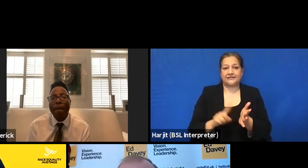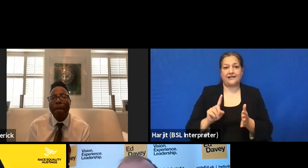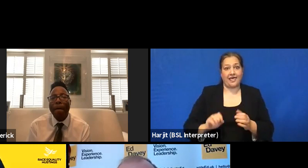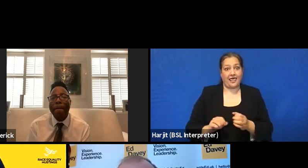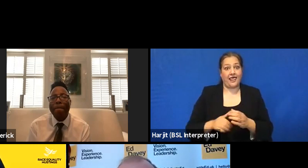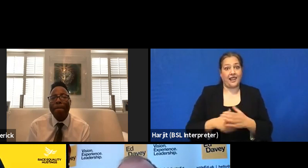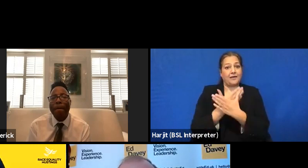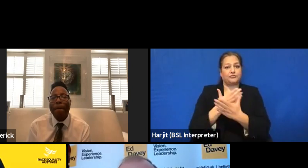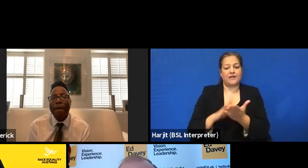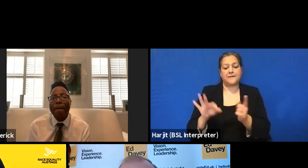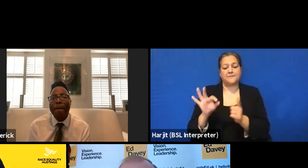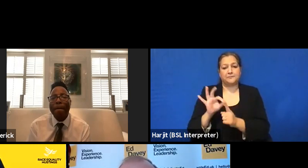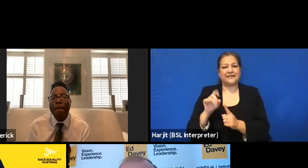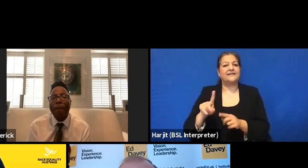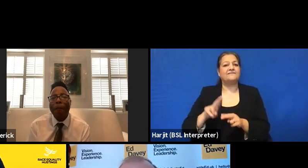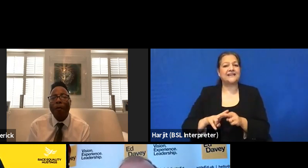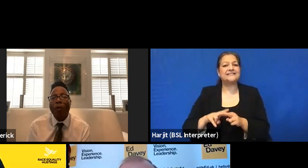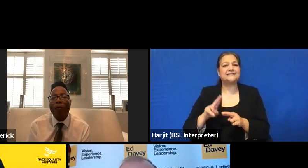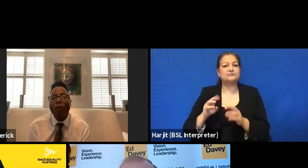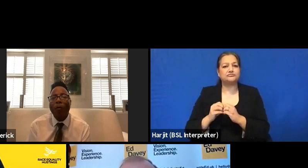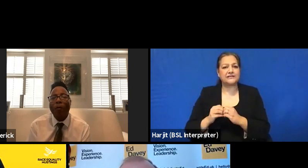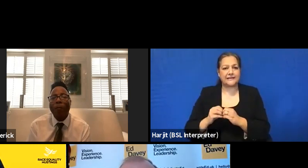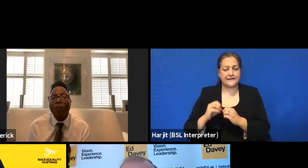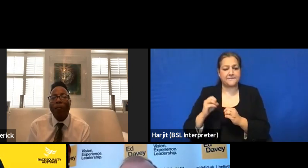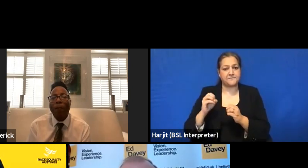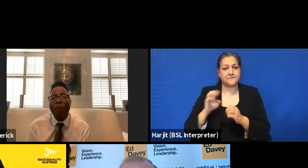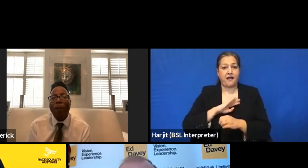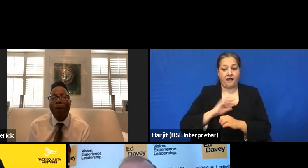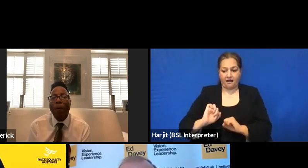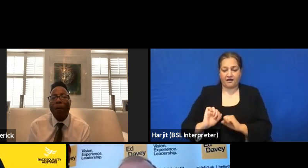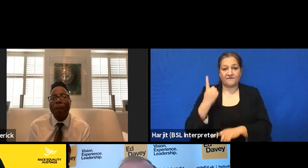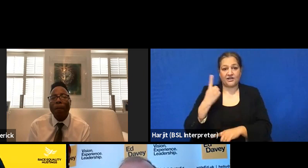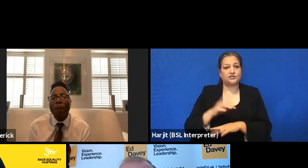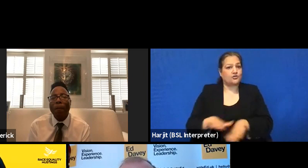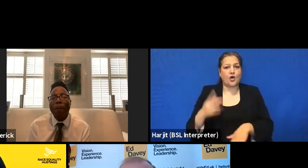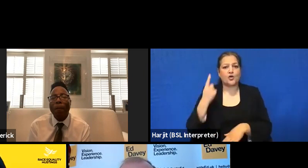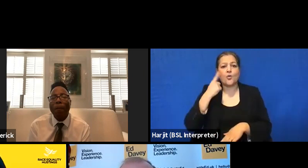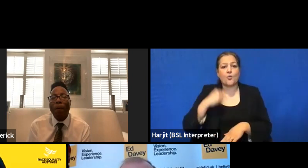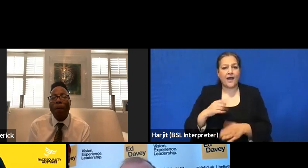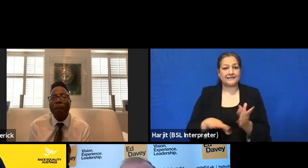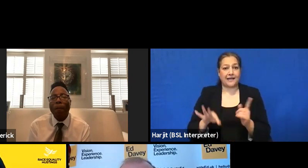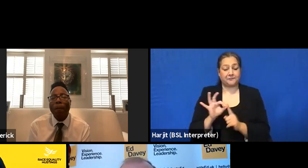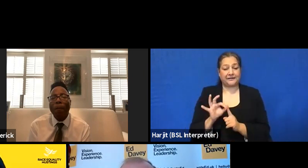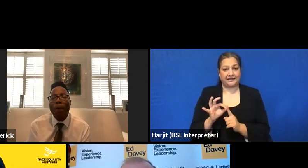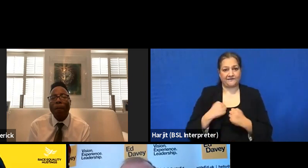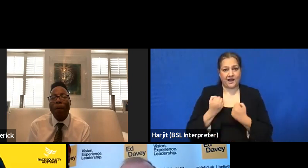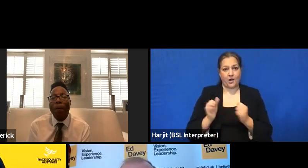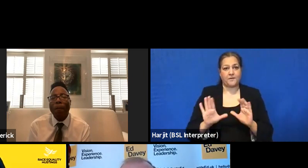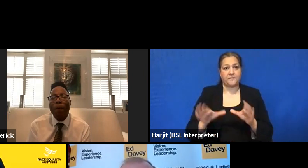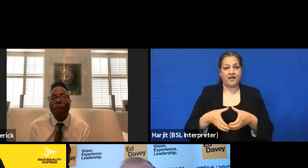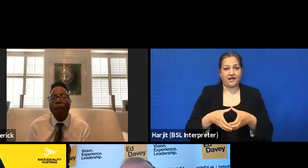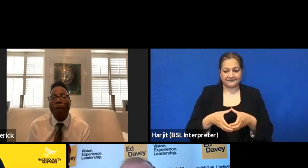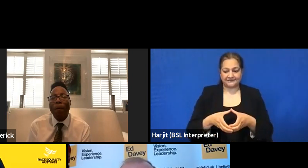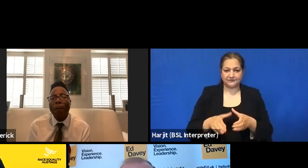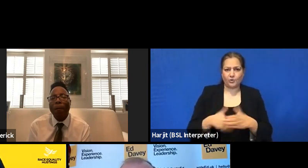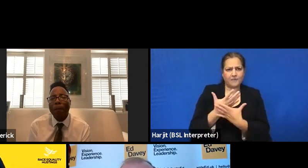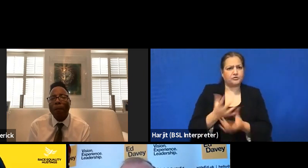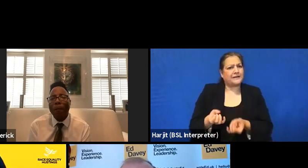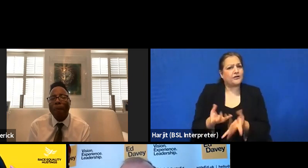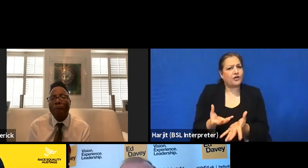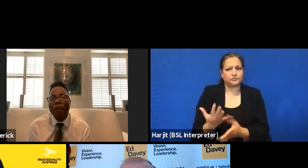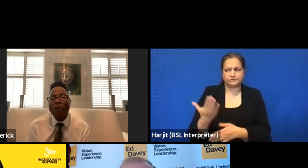for Finsbury Park. He was the first non-white MP in our country. So the Liberals made an early contribution there. I think something that's